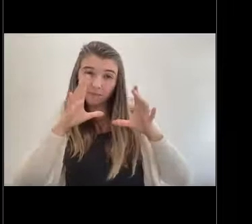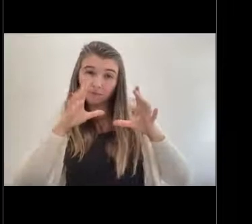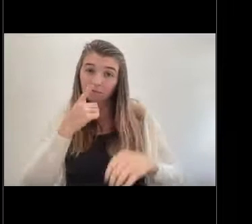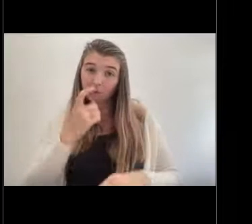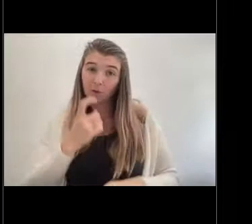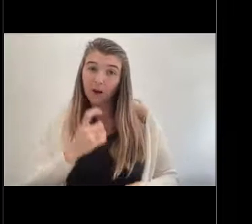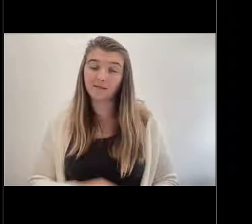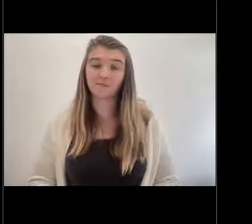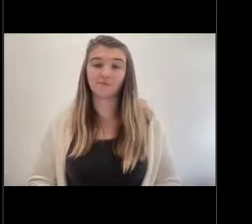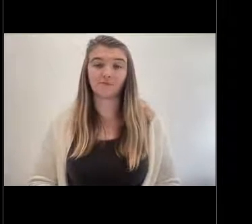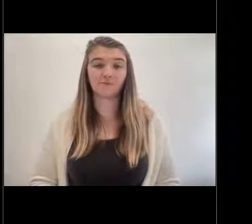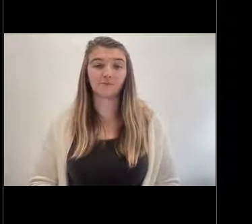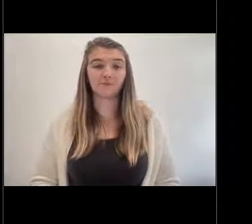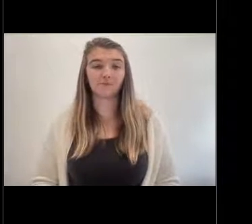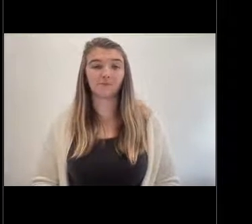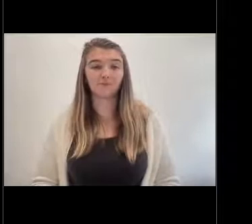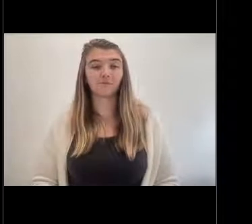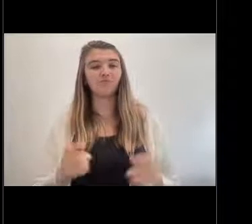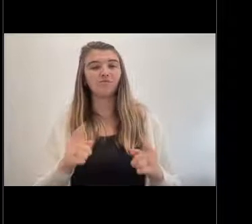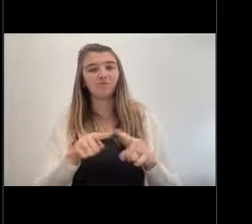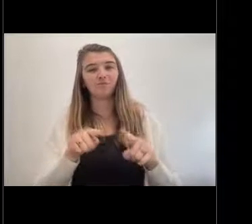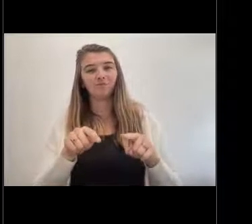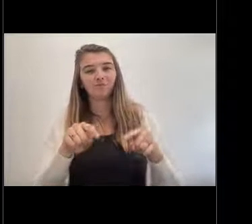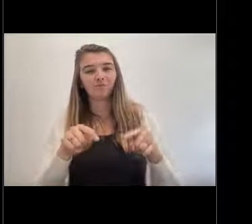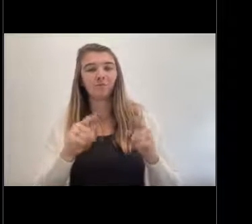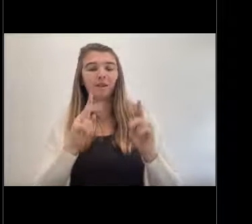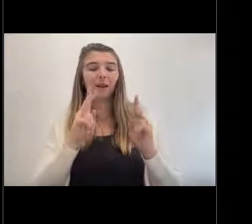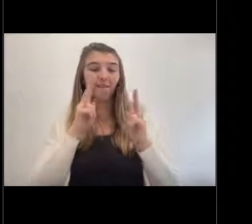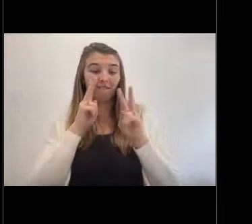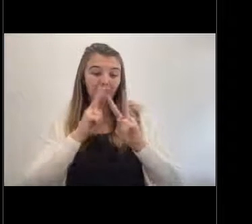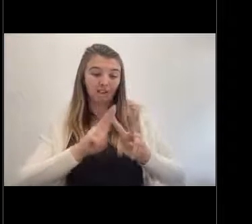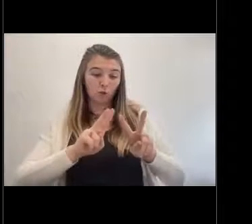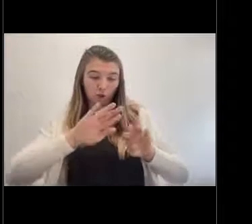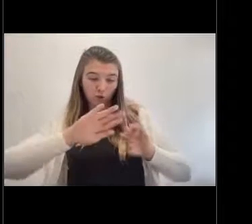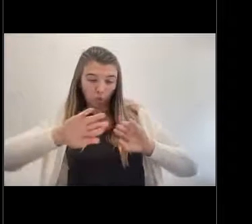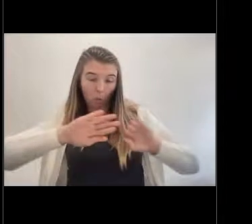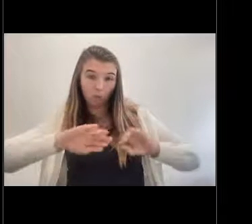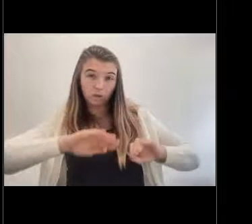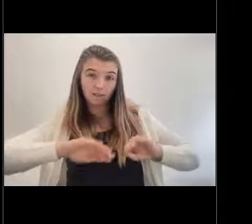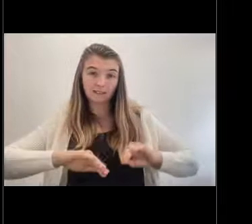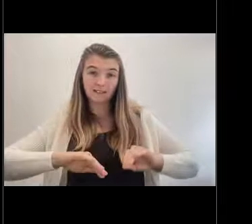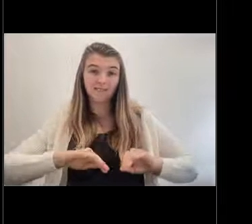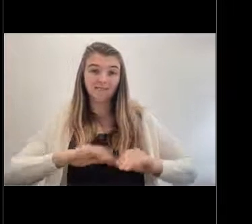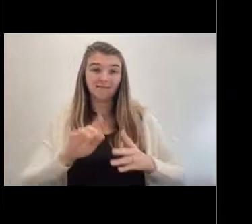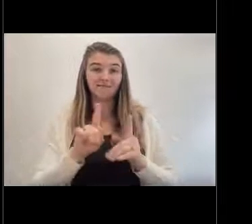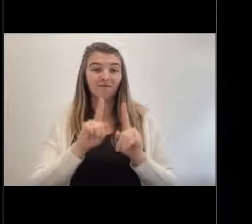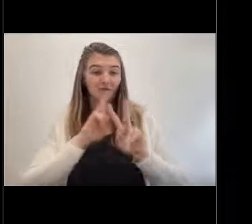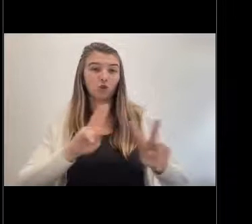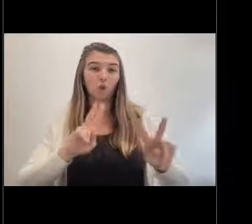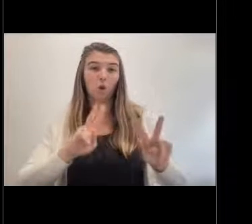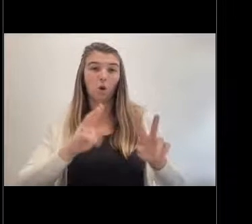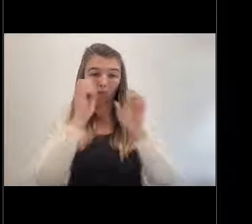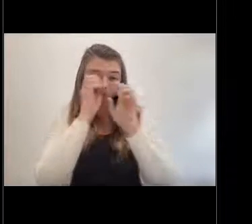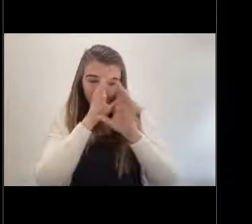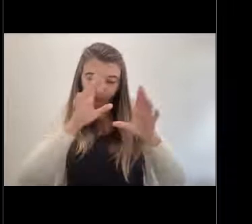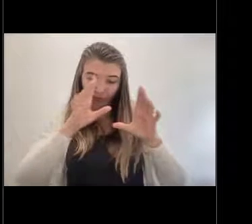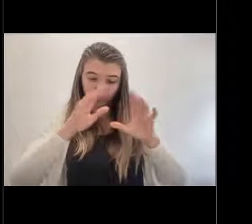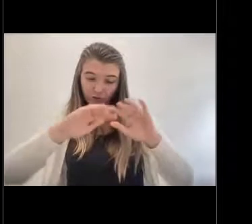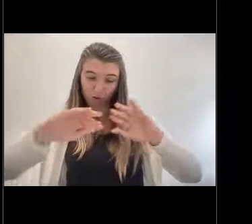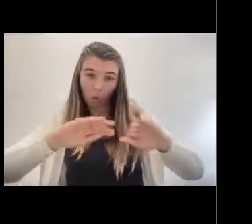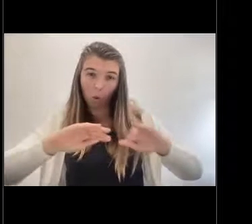The most common one is visual sorting using optical microscopy. So just with the help of a